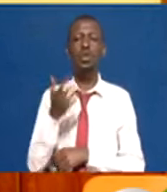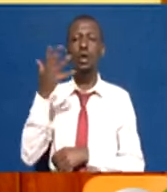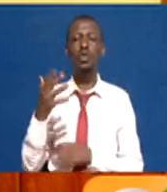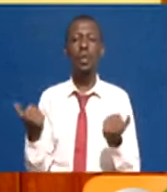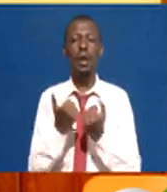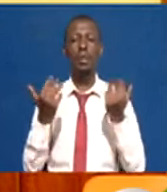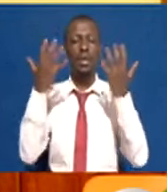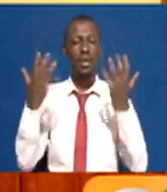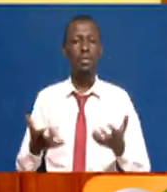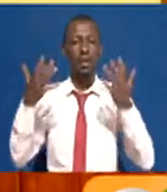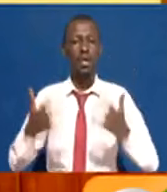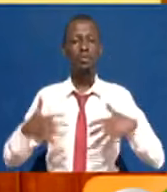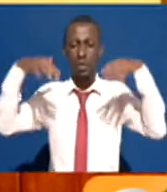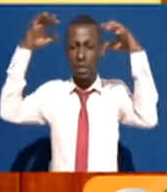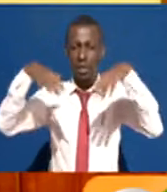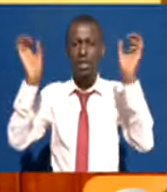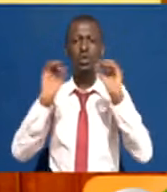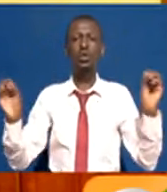going to happen, that God has